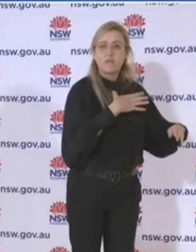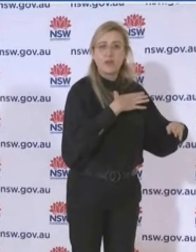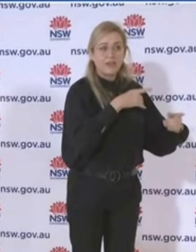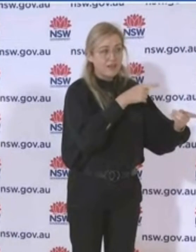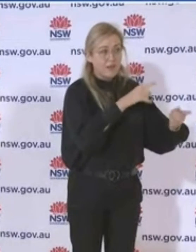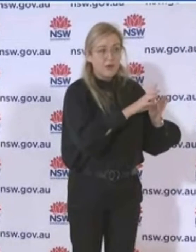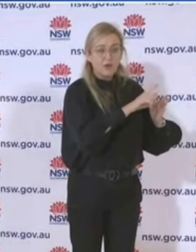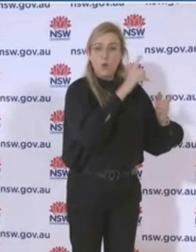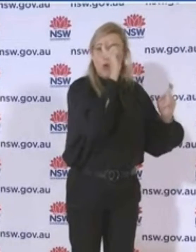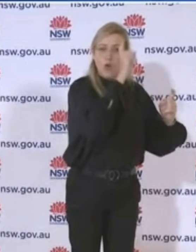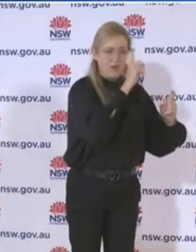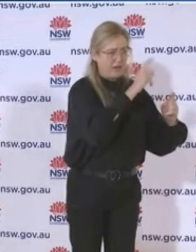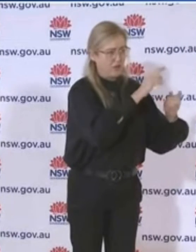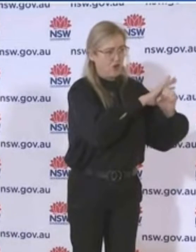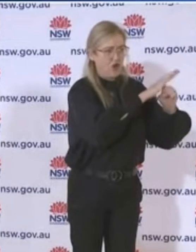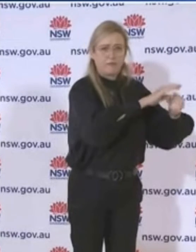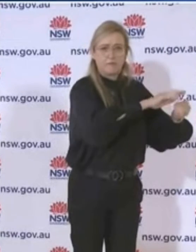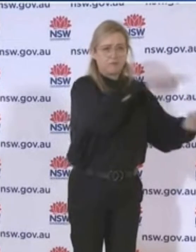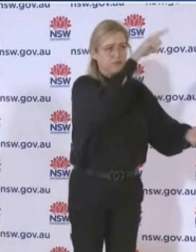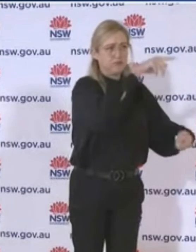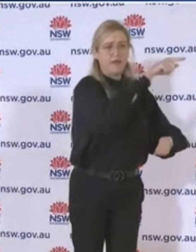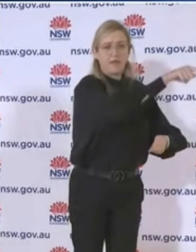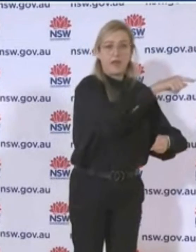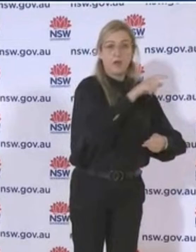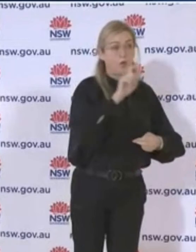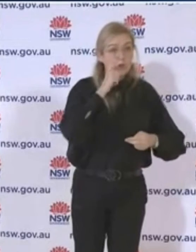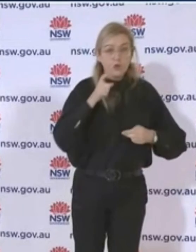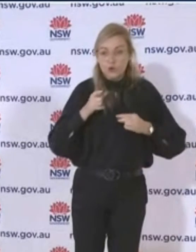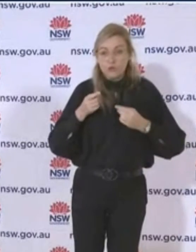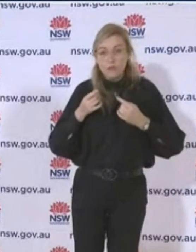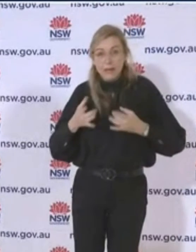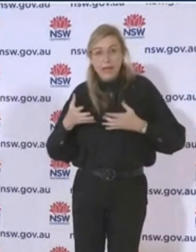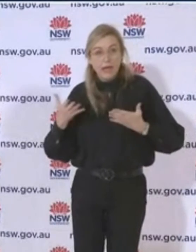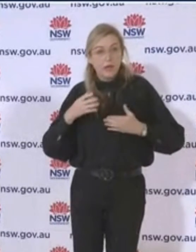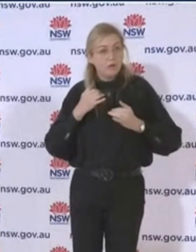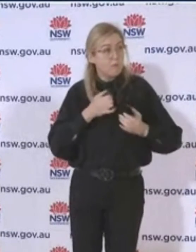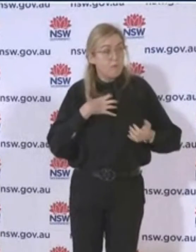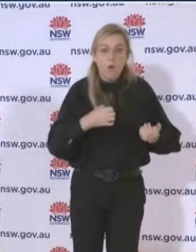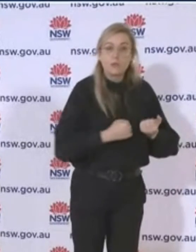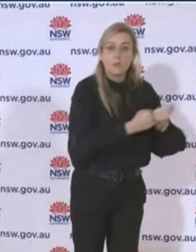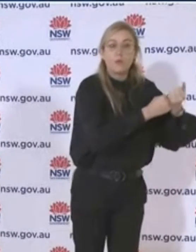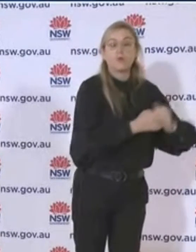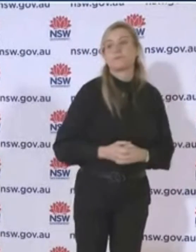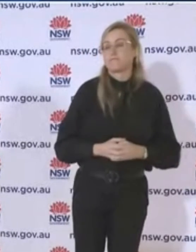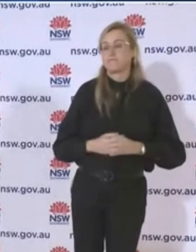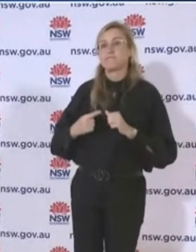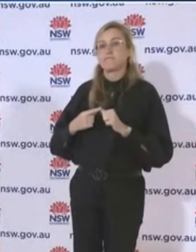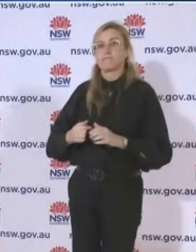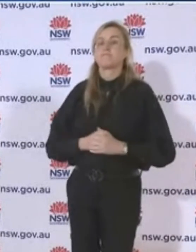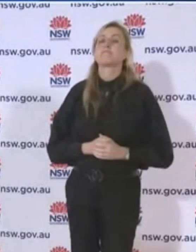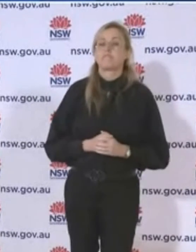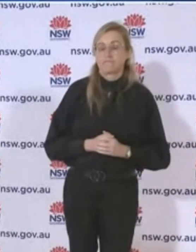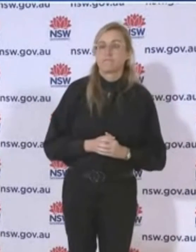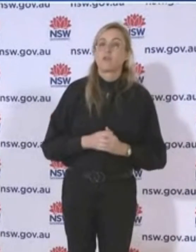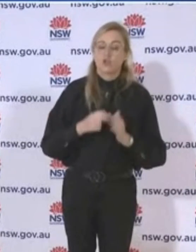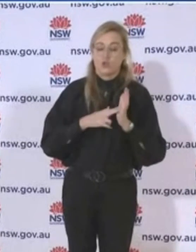send more or do more for that community? Oh, look, all the briefings I receive give me a great deal of confidence that our state and federal authorities are working